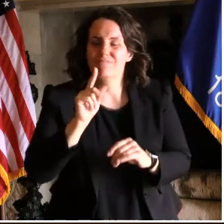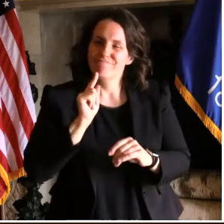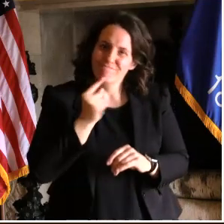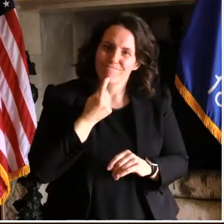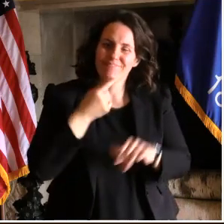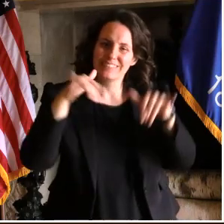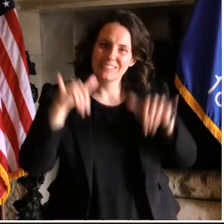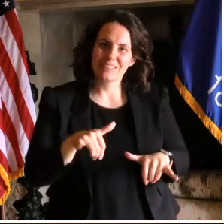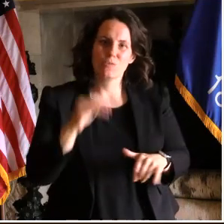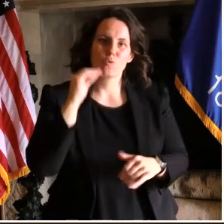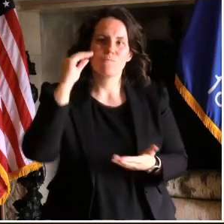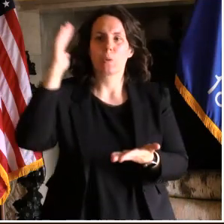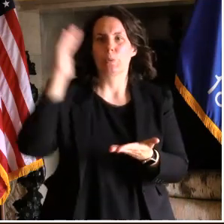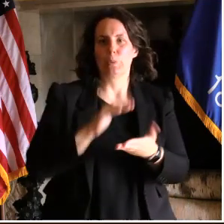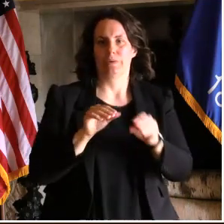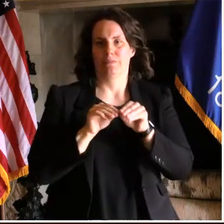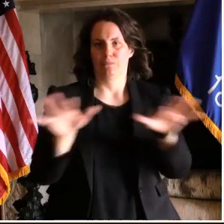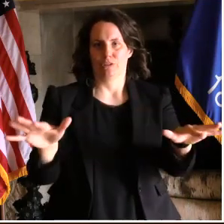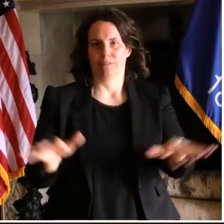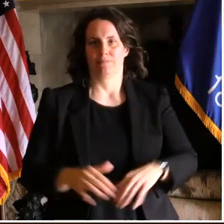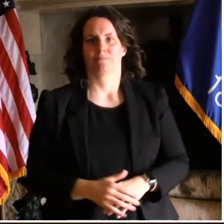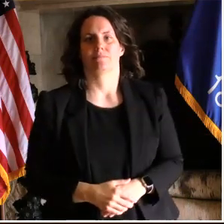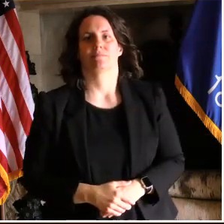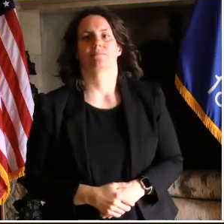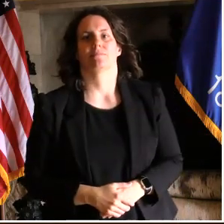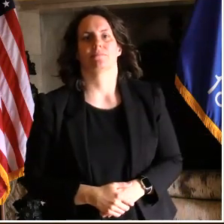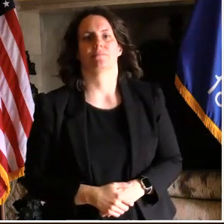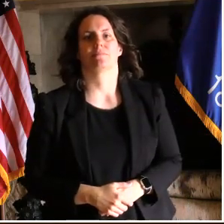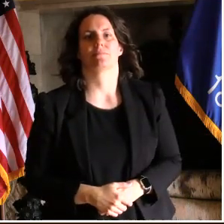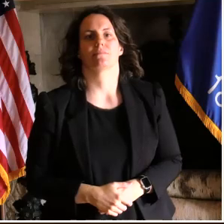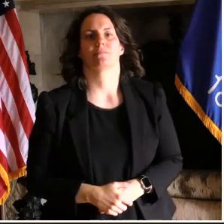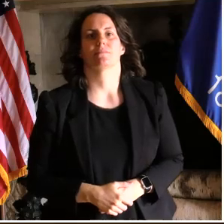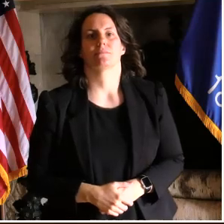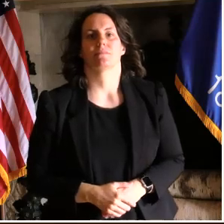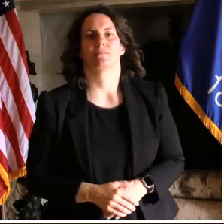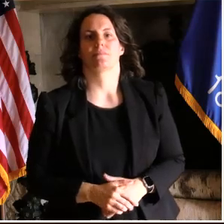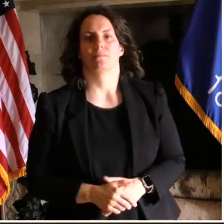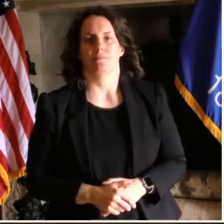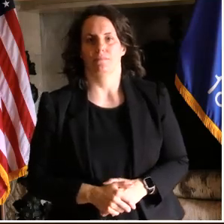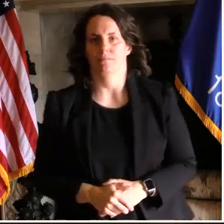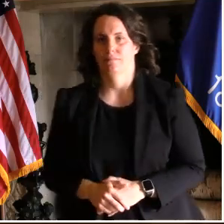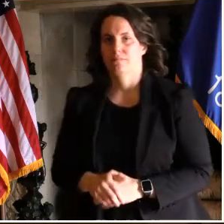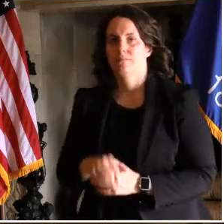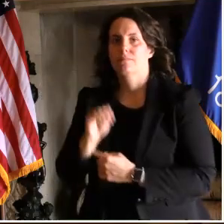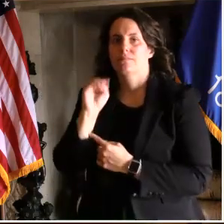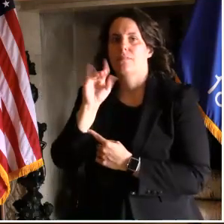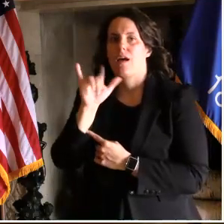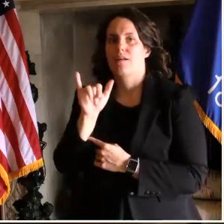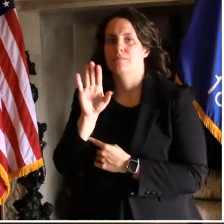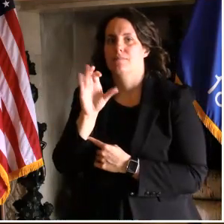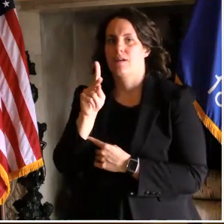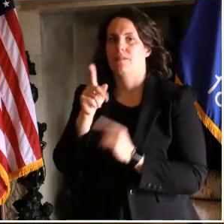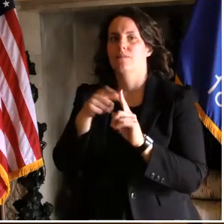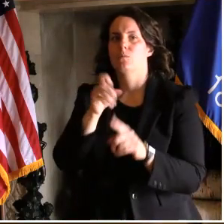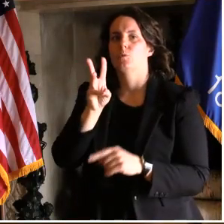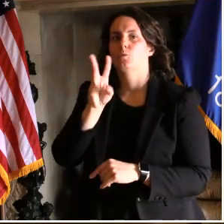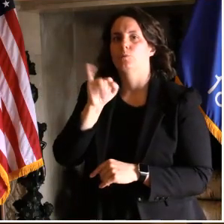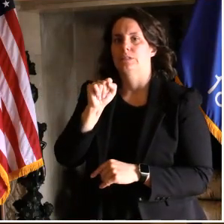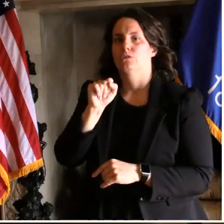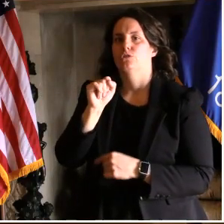Thank you. All right, thank you. Now to Molly Beck from the Milwaukee Journal-Sentinel. Molly?